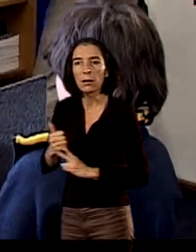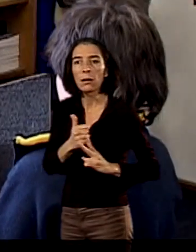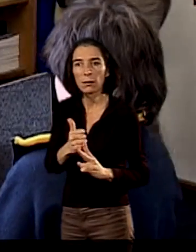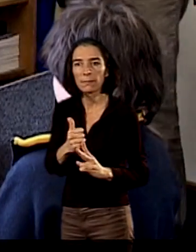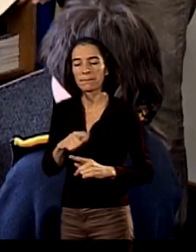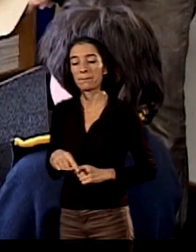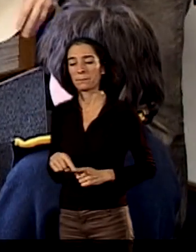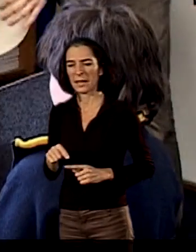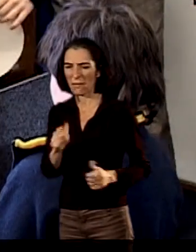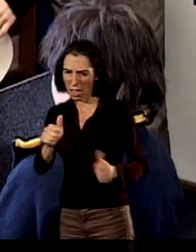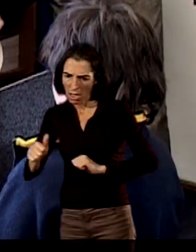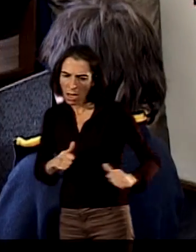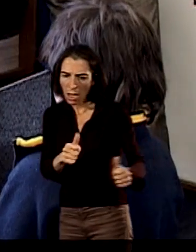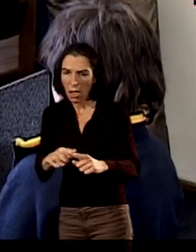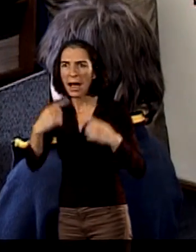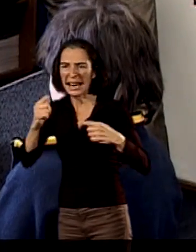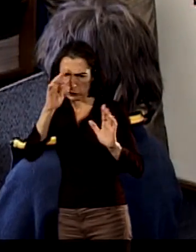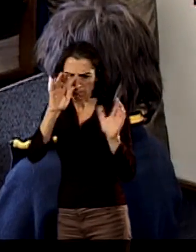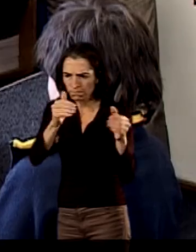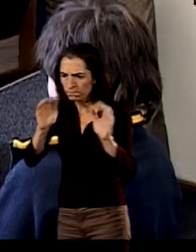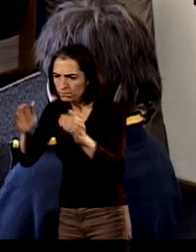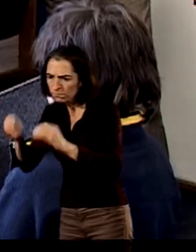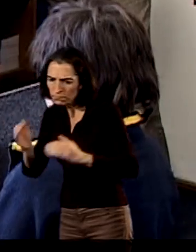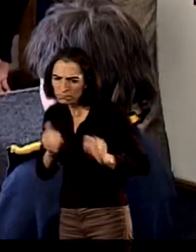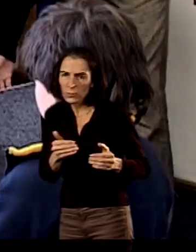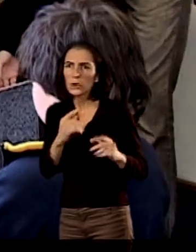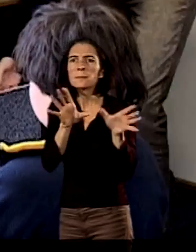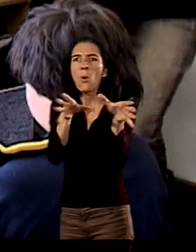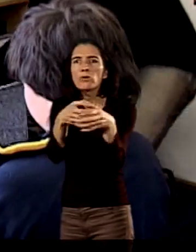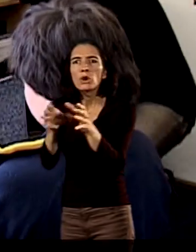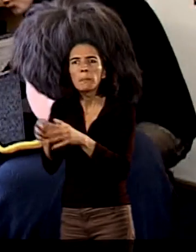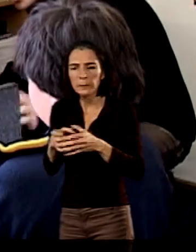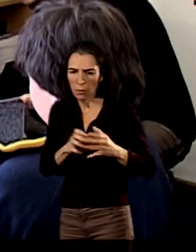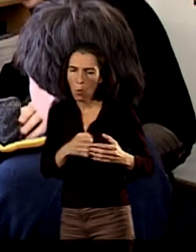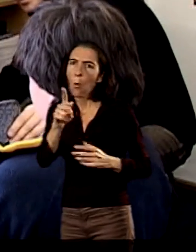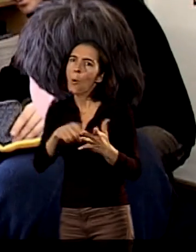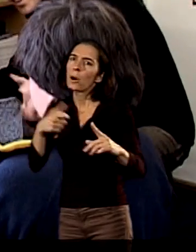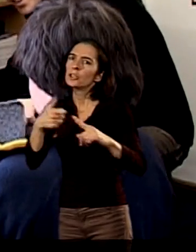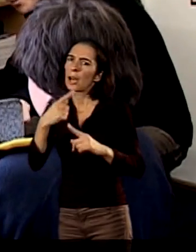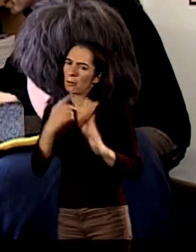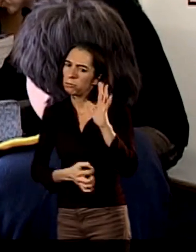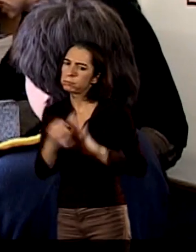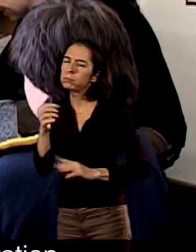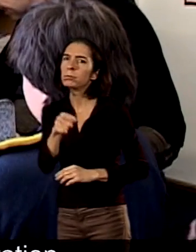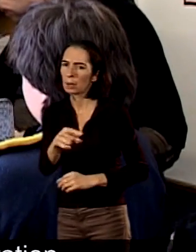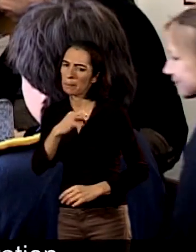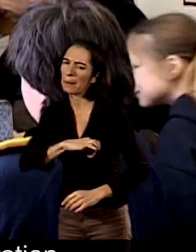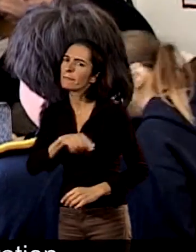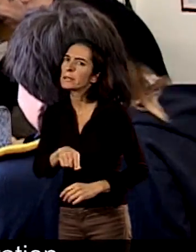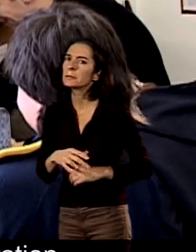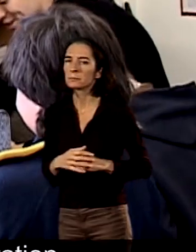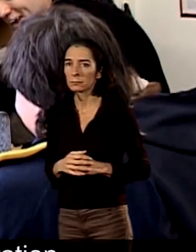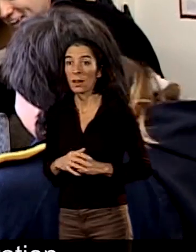This adjustment allows for targeted and intense work with small groups. Jack has benefited enormously. When Jack